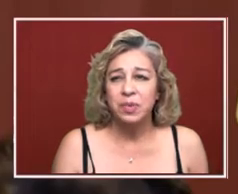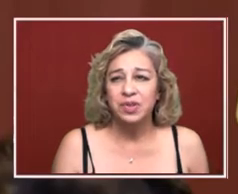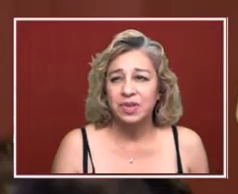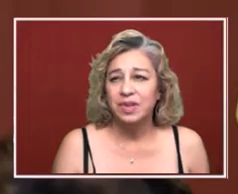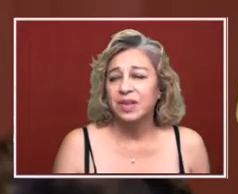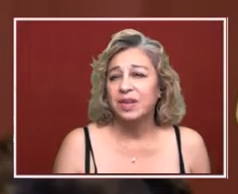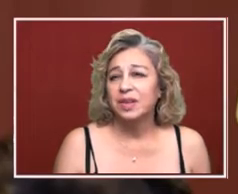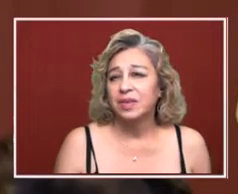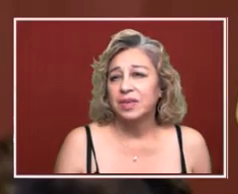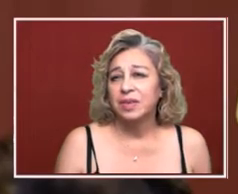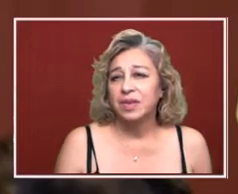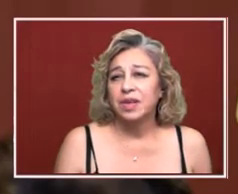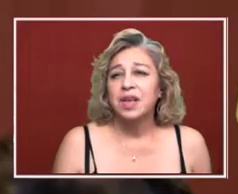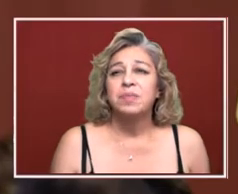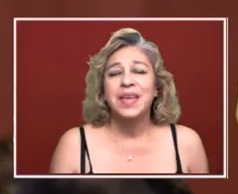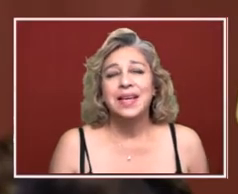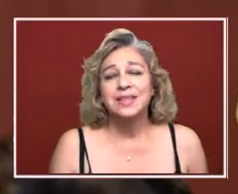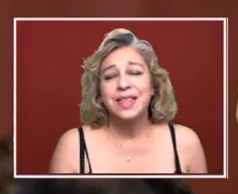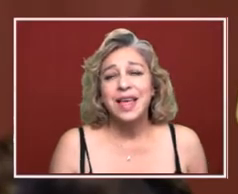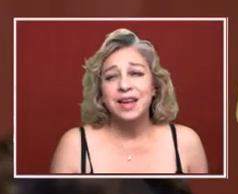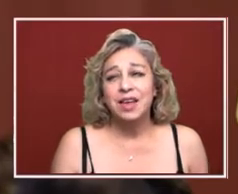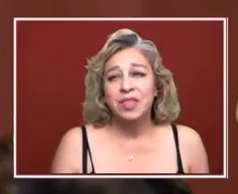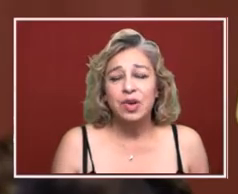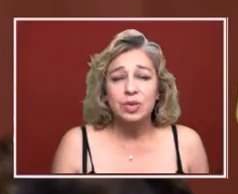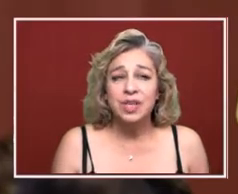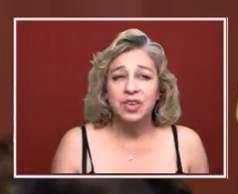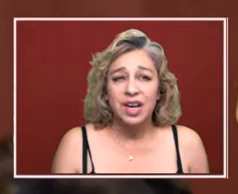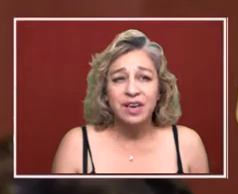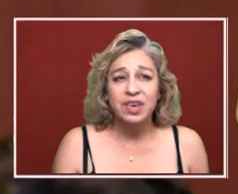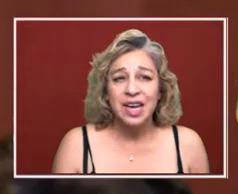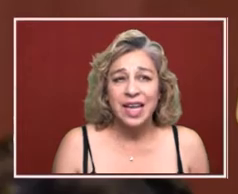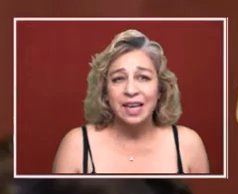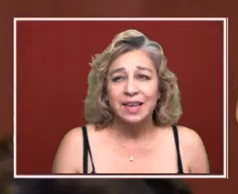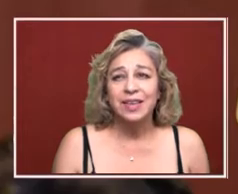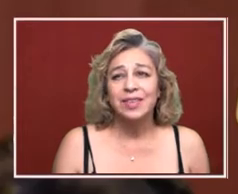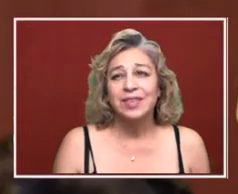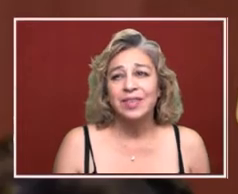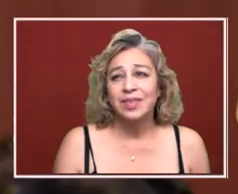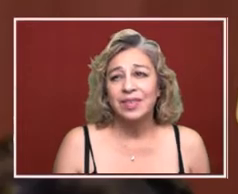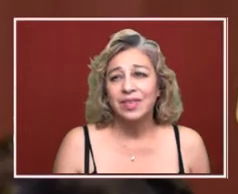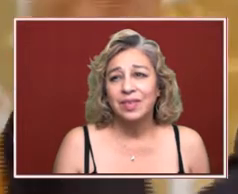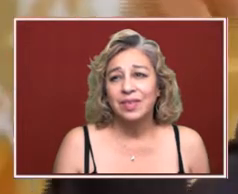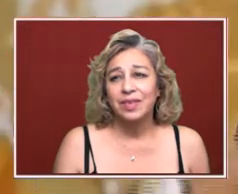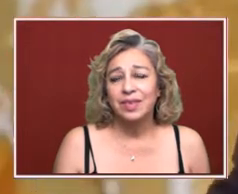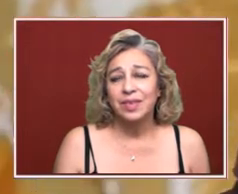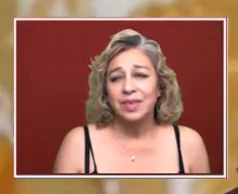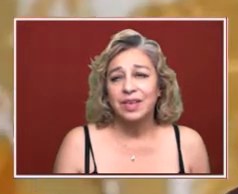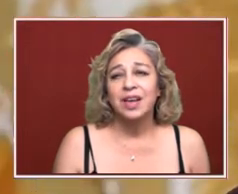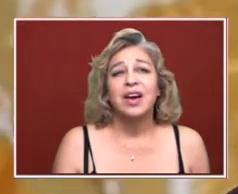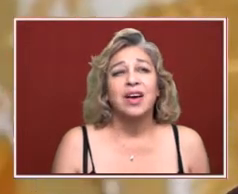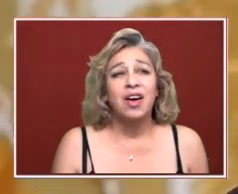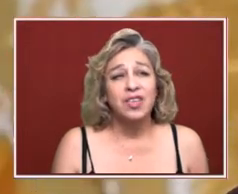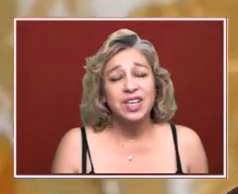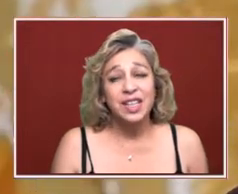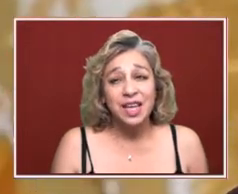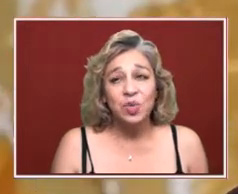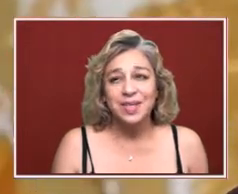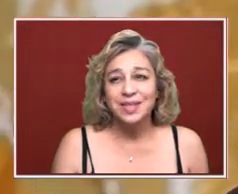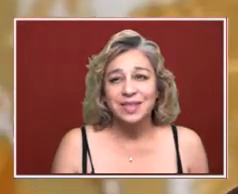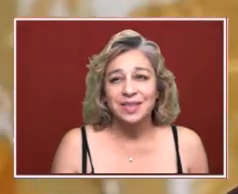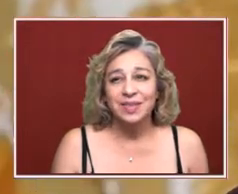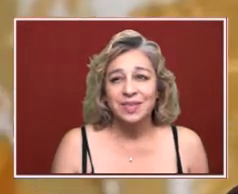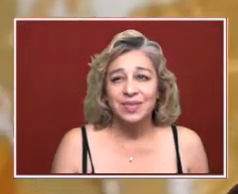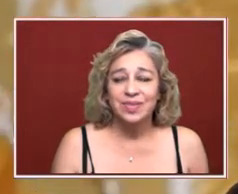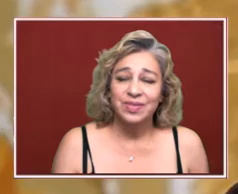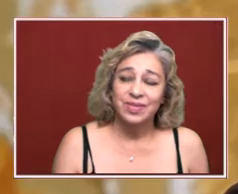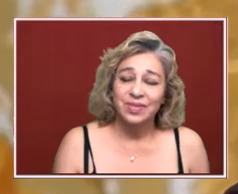Porque entonces los que gobiernan, because then those that are governing, son los delincuentes. Are the delinquents.